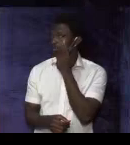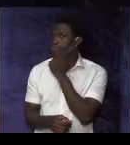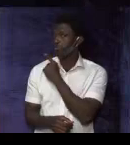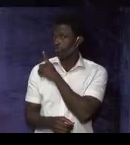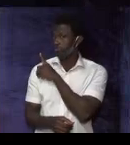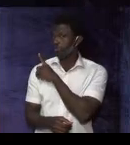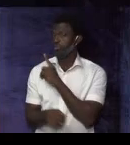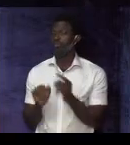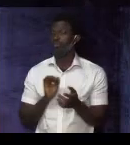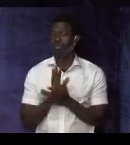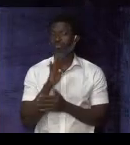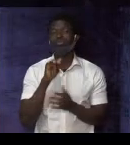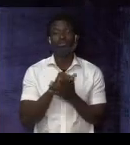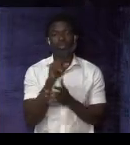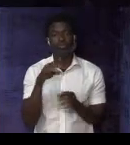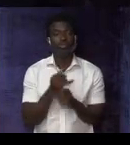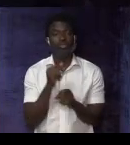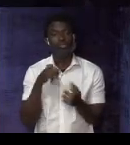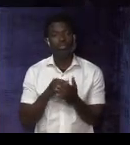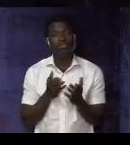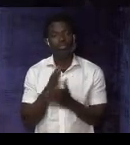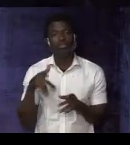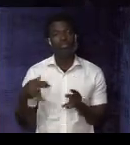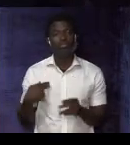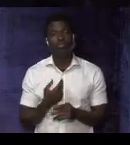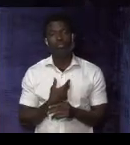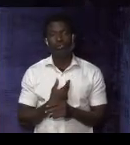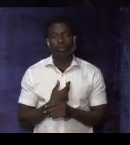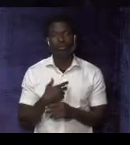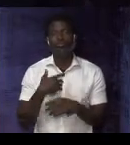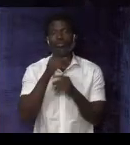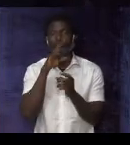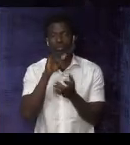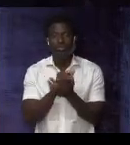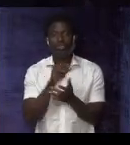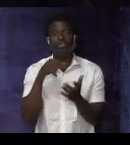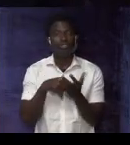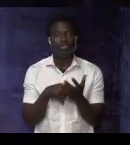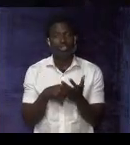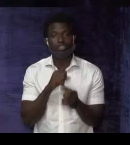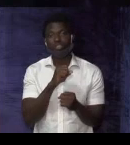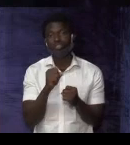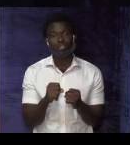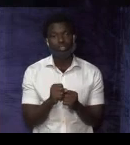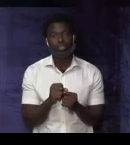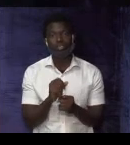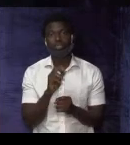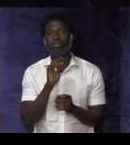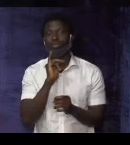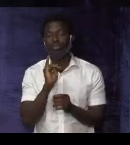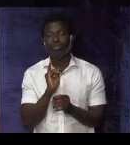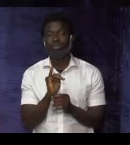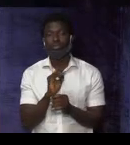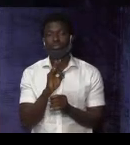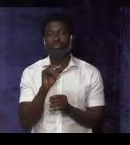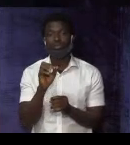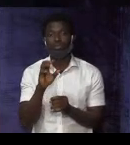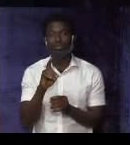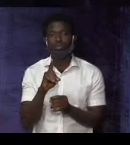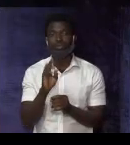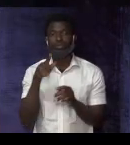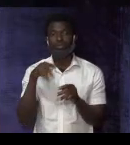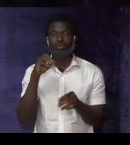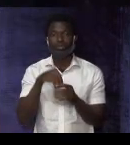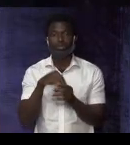rectangle here, you will not be wrong. So I believe that you got it right. But let's just confirm that this shape actually folds up into